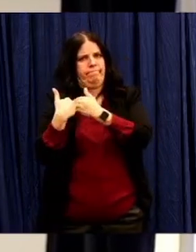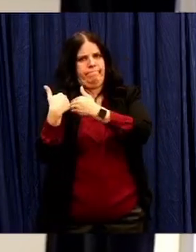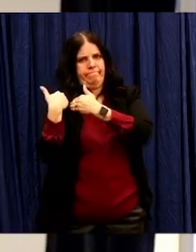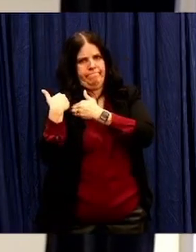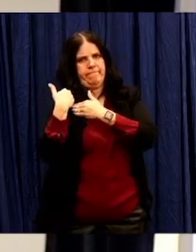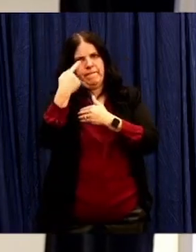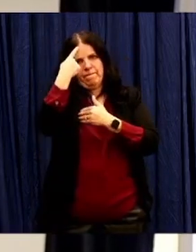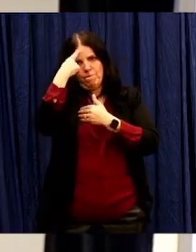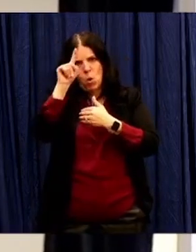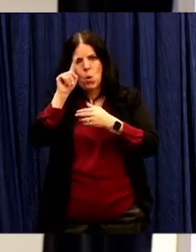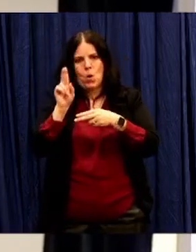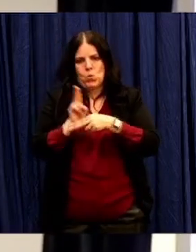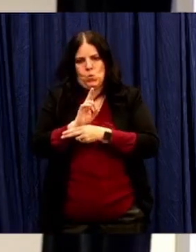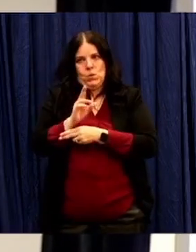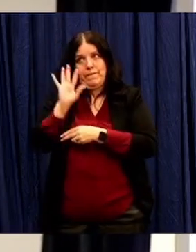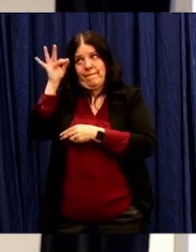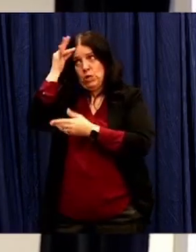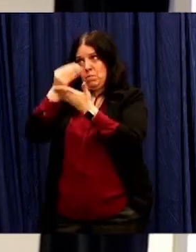program,